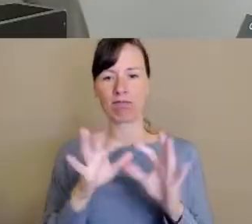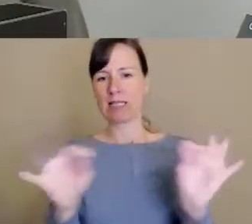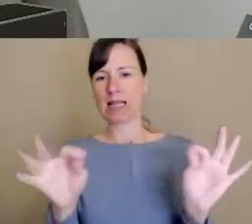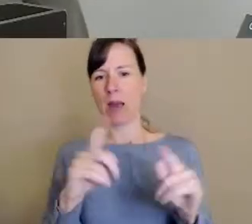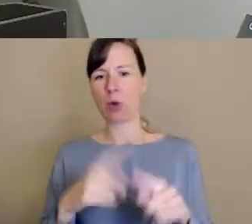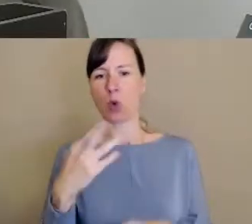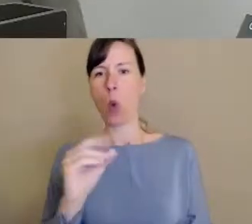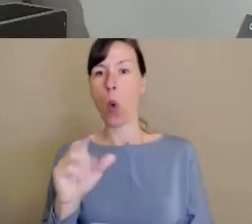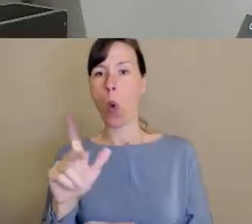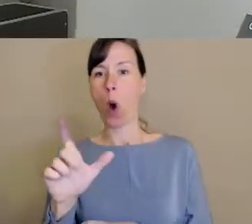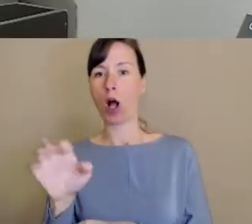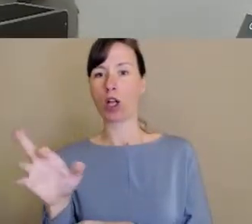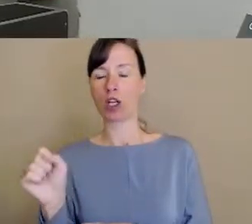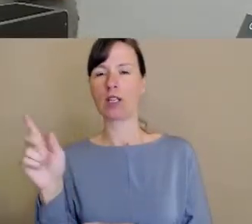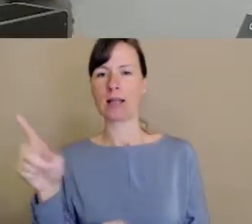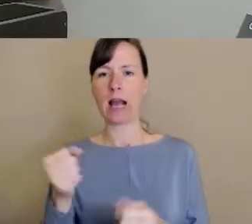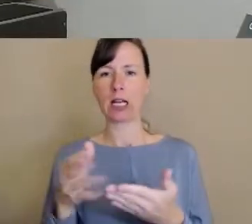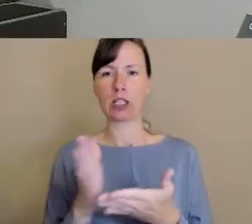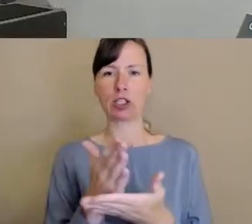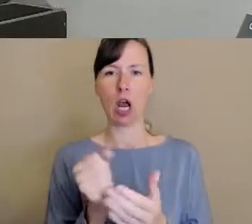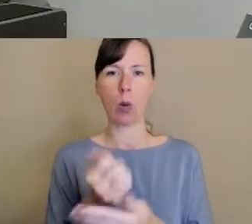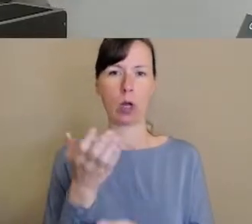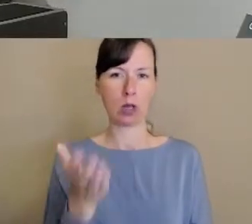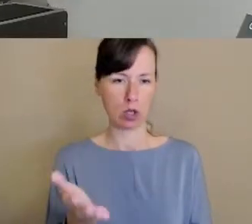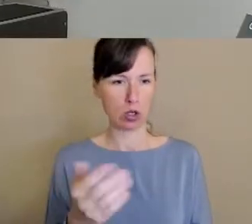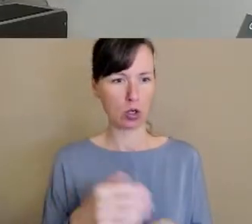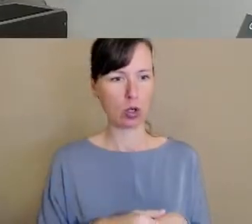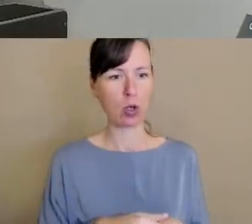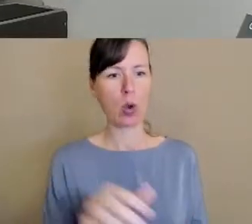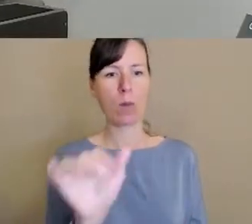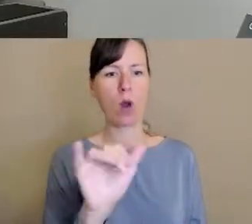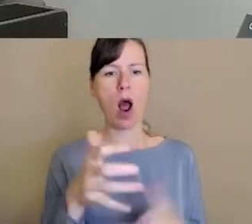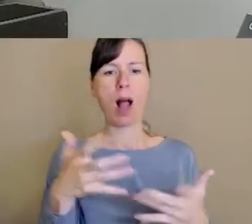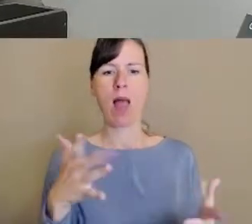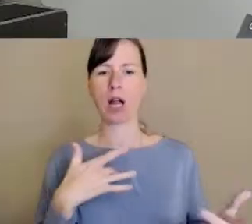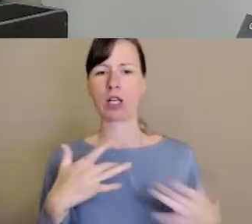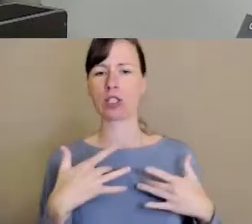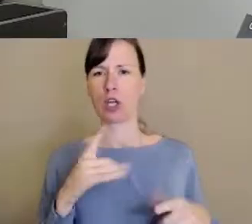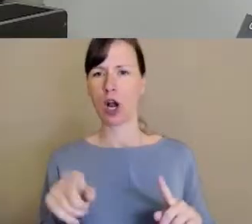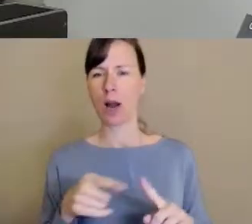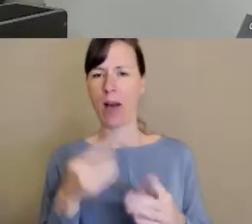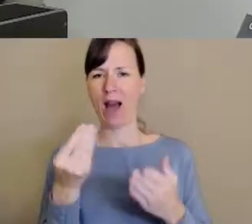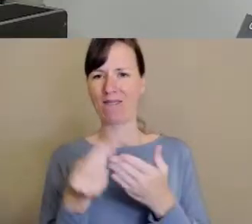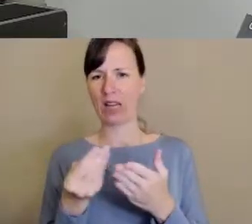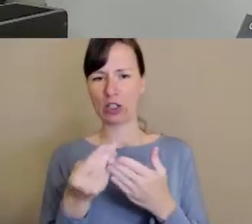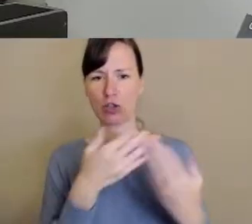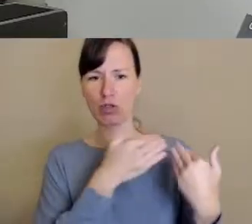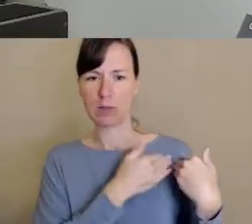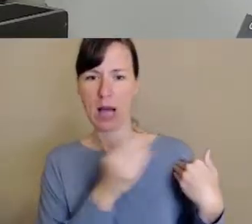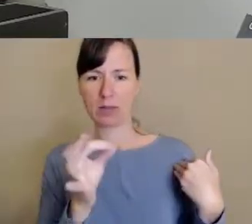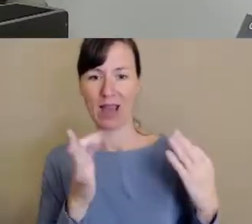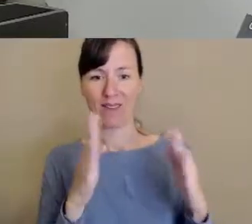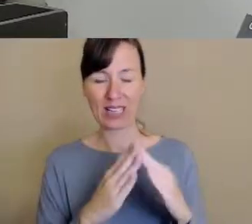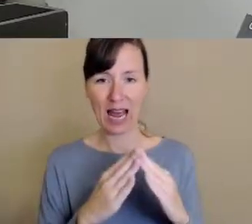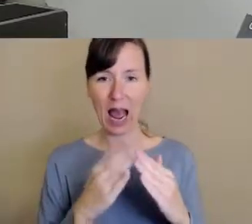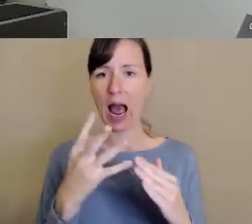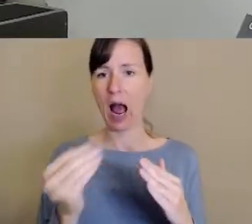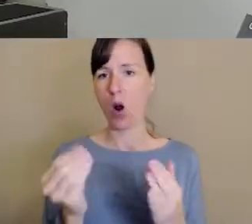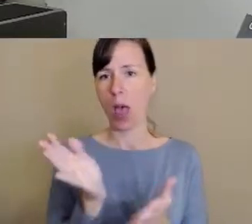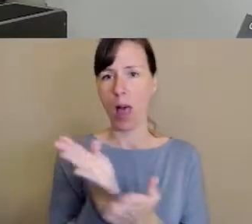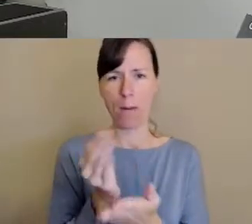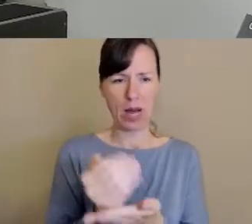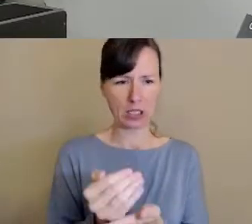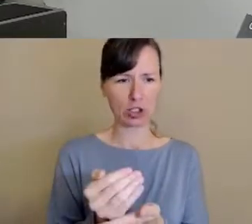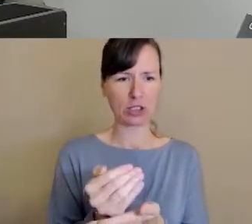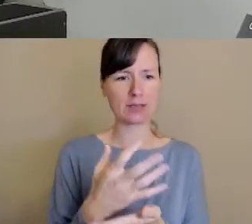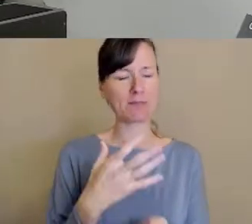fiscal responsibilities of towns and the allocations of budgets. And what I think is that public